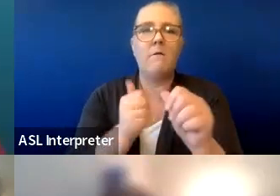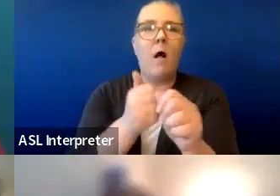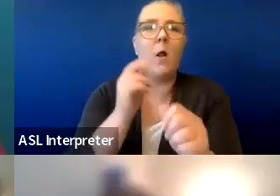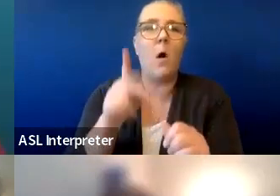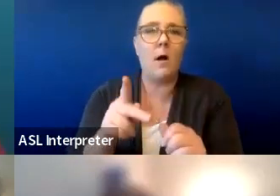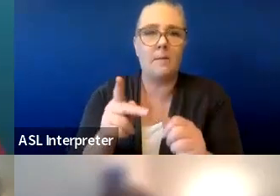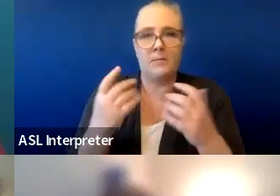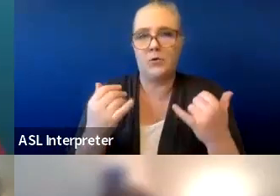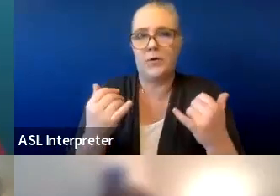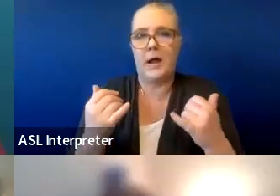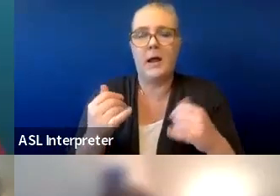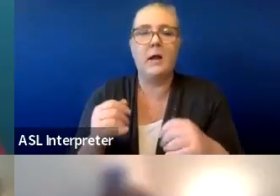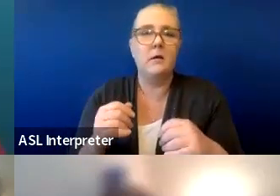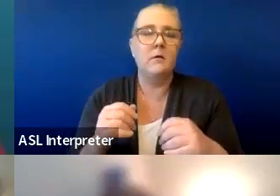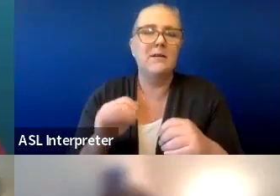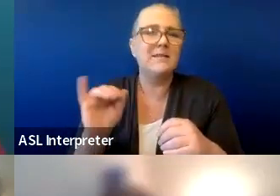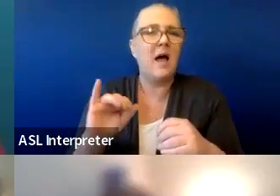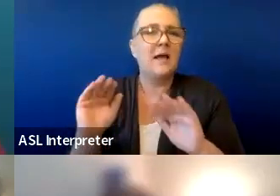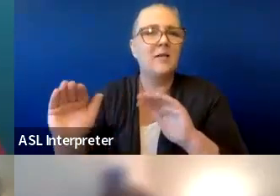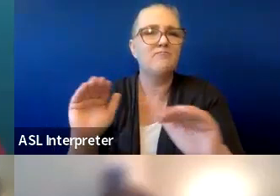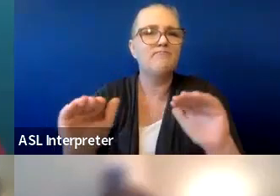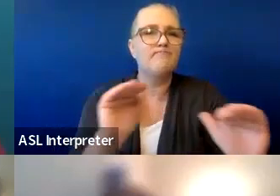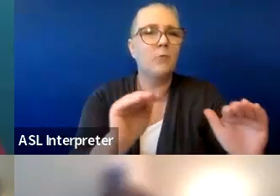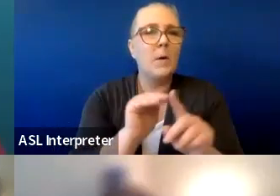today. It'll be the reminder going out. So